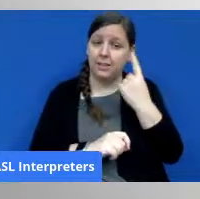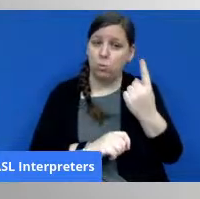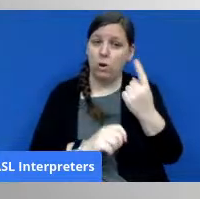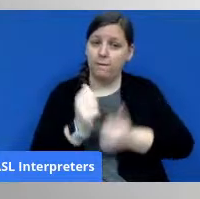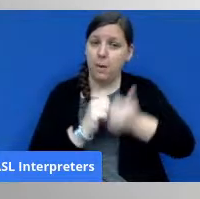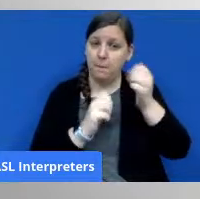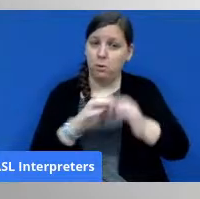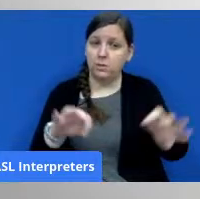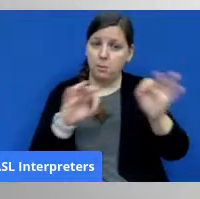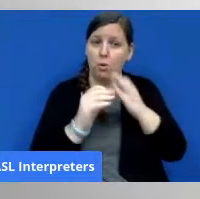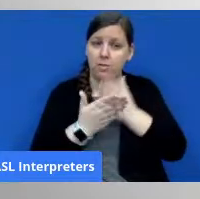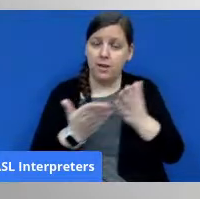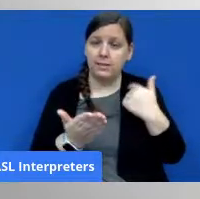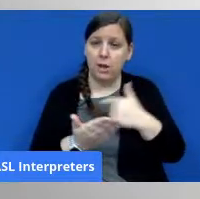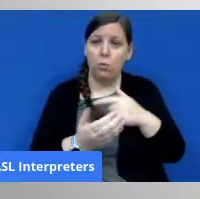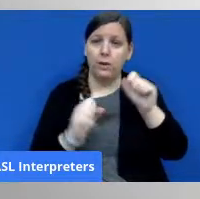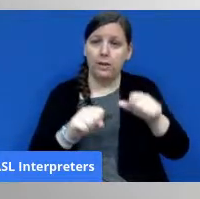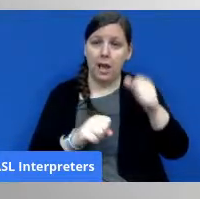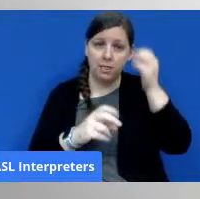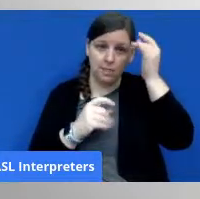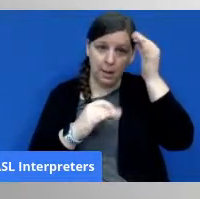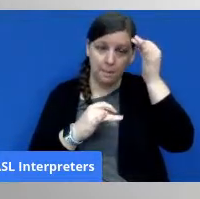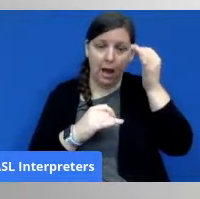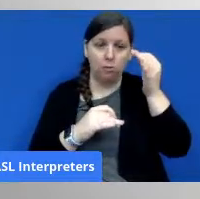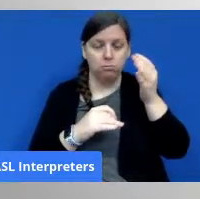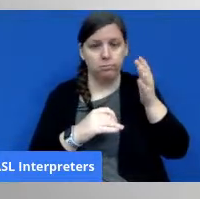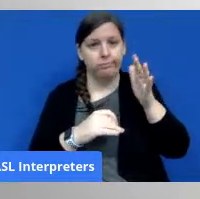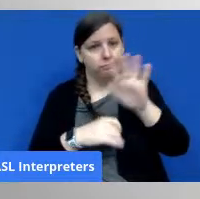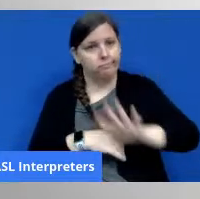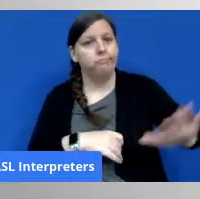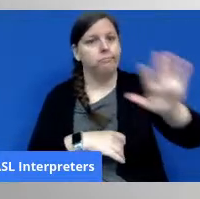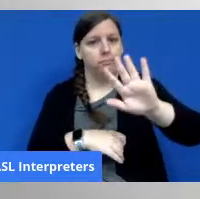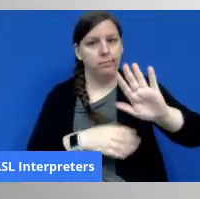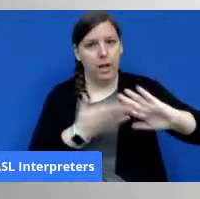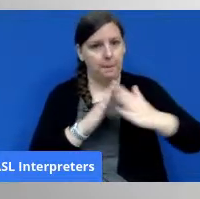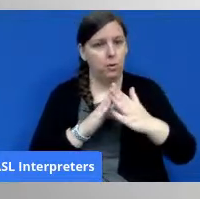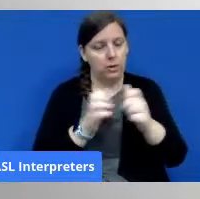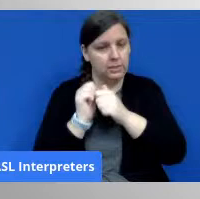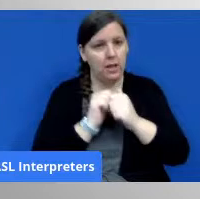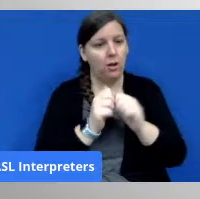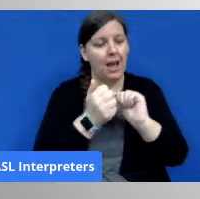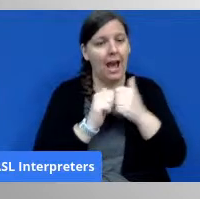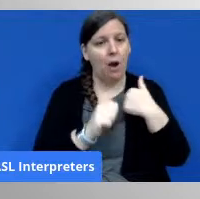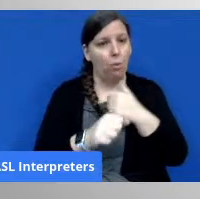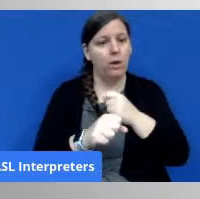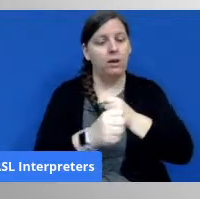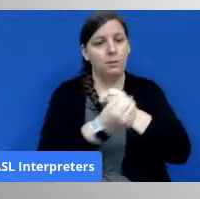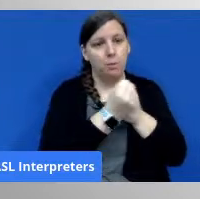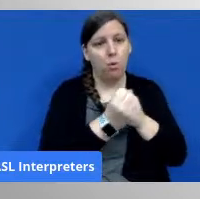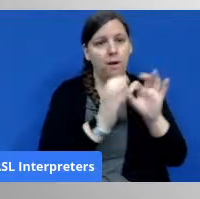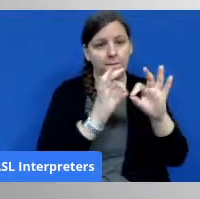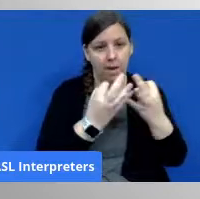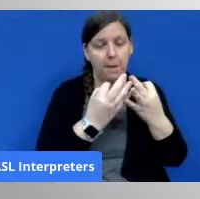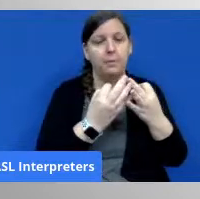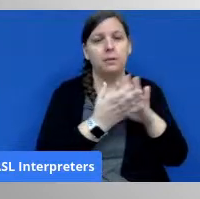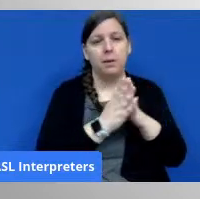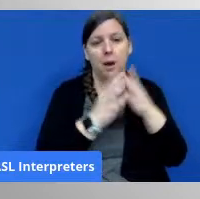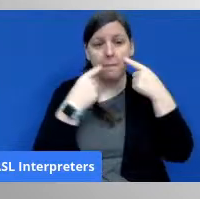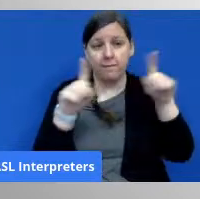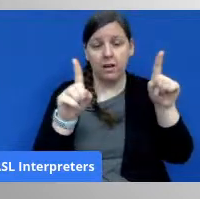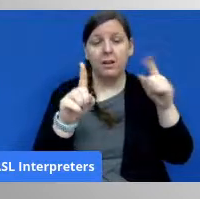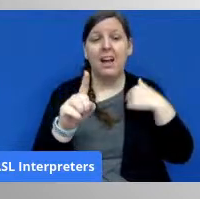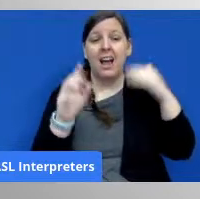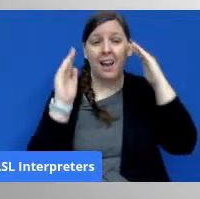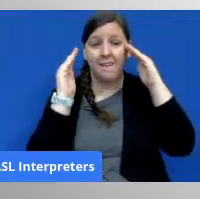about as a community when you start thinking about how we support our families to be successful. And I focus a lot on